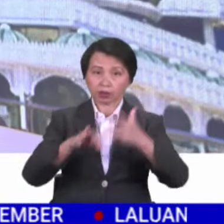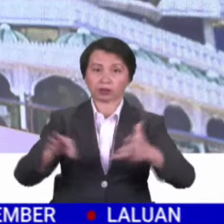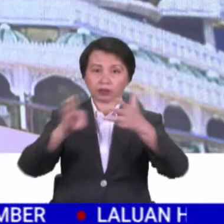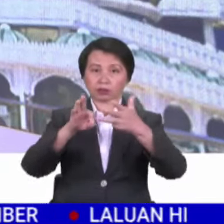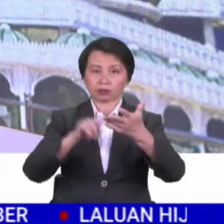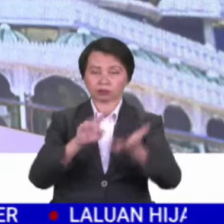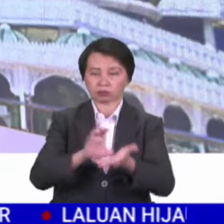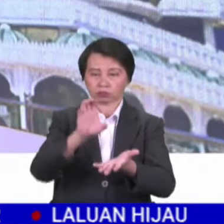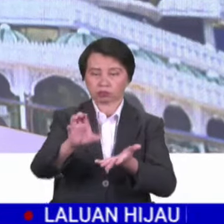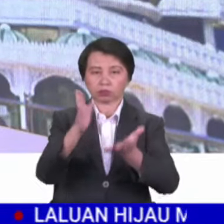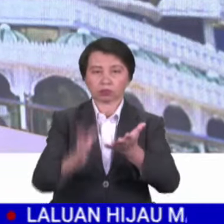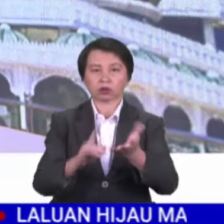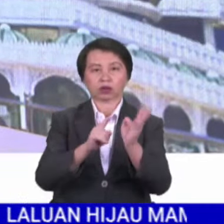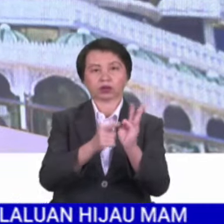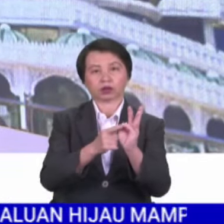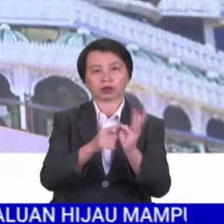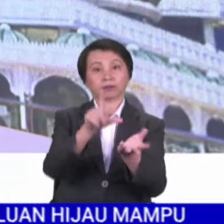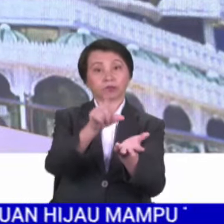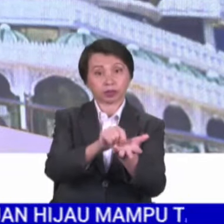berkepentingan, pelabur dan media.